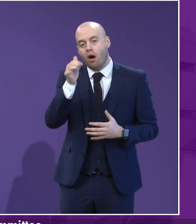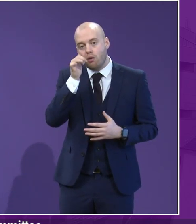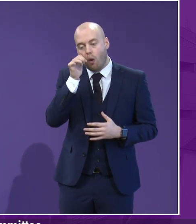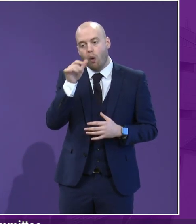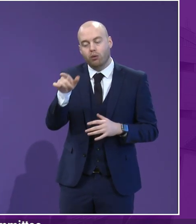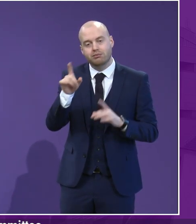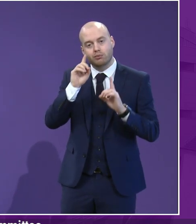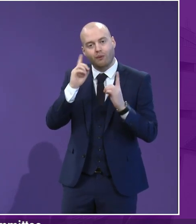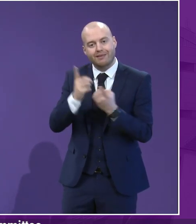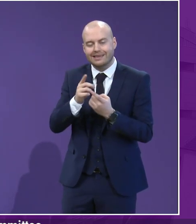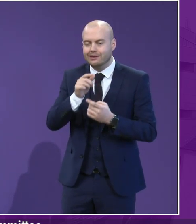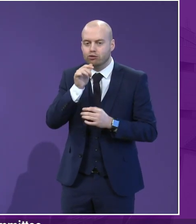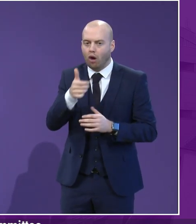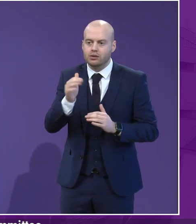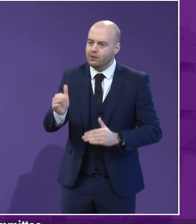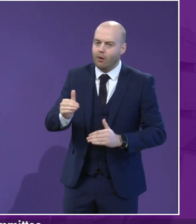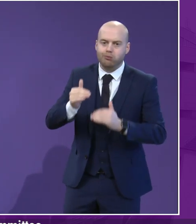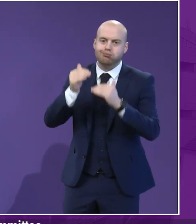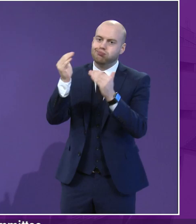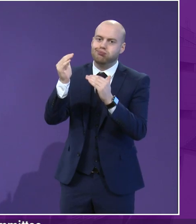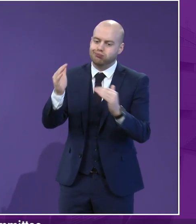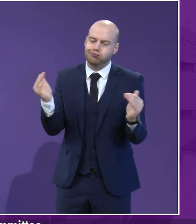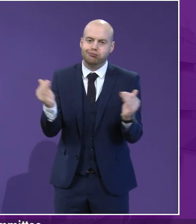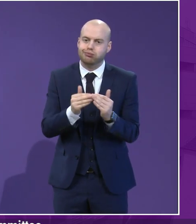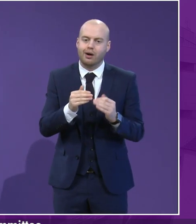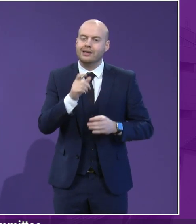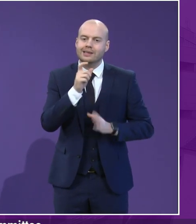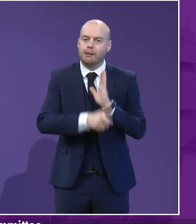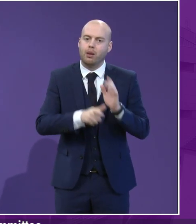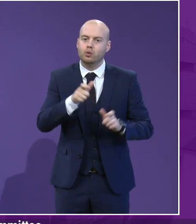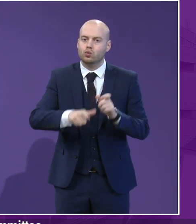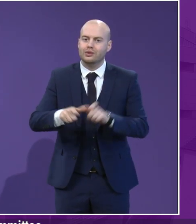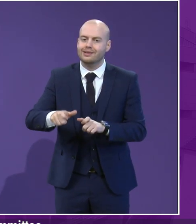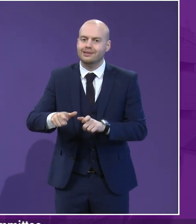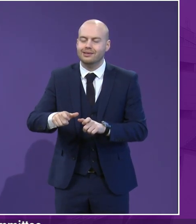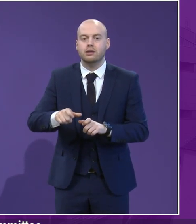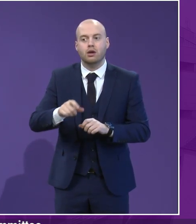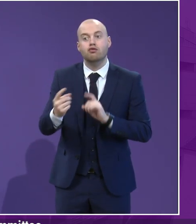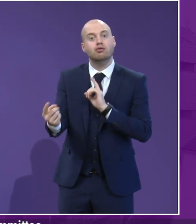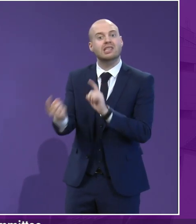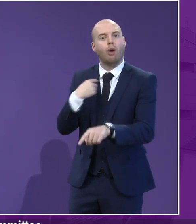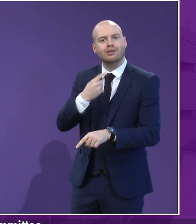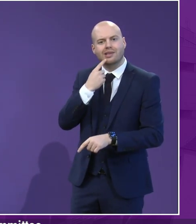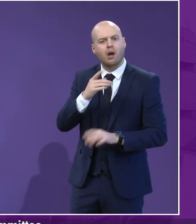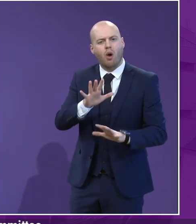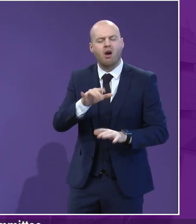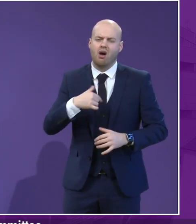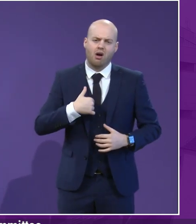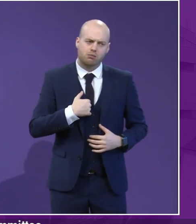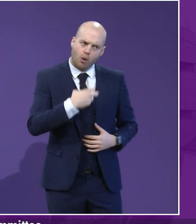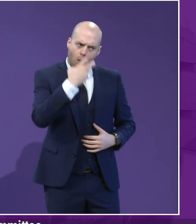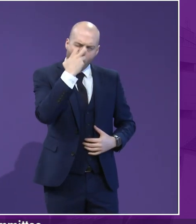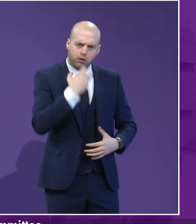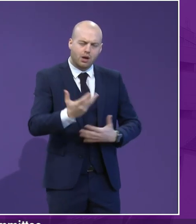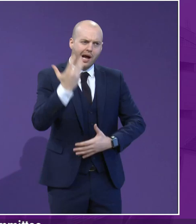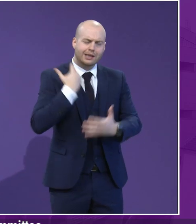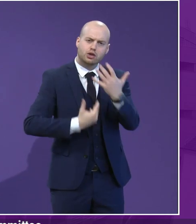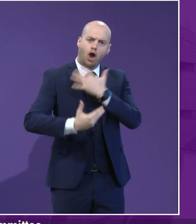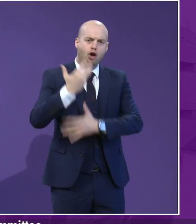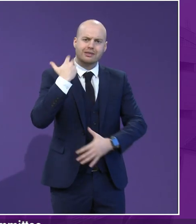talking to my nephew who graduated last year from St Andrews and my niece who's just a first year at St Andrews. And I said to them,